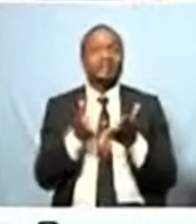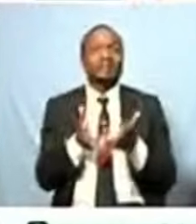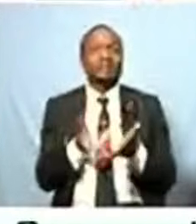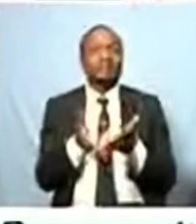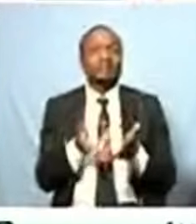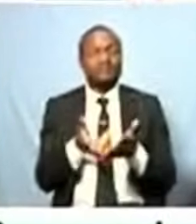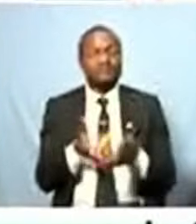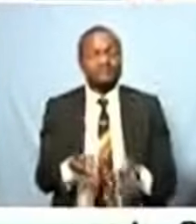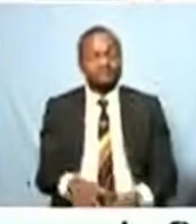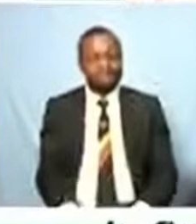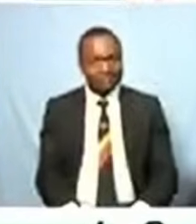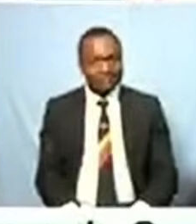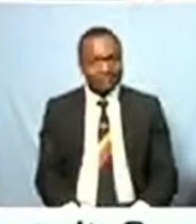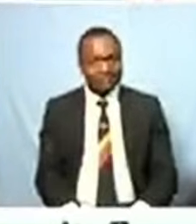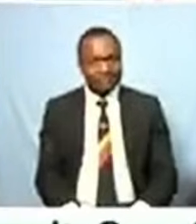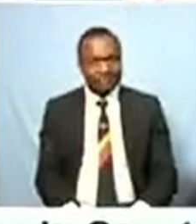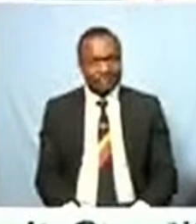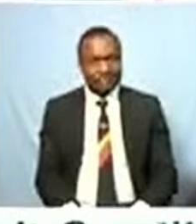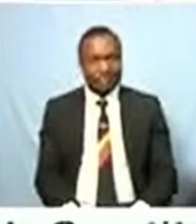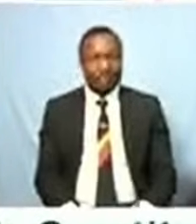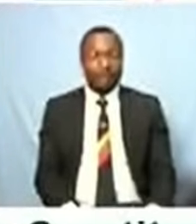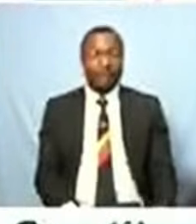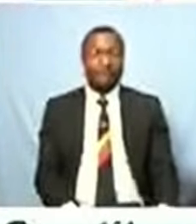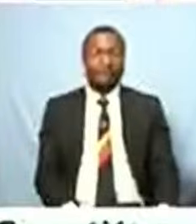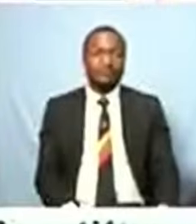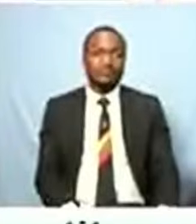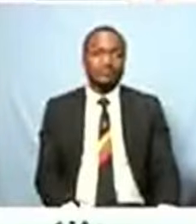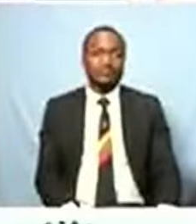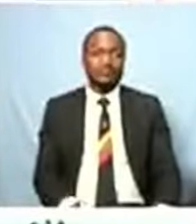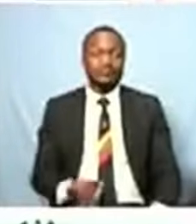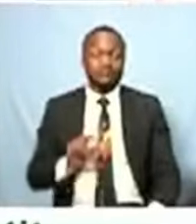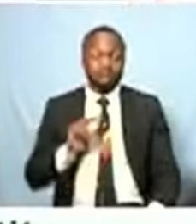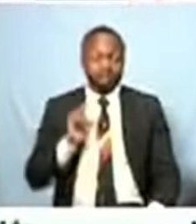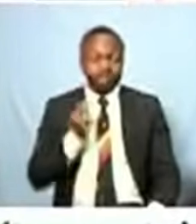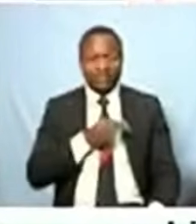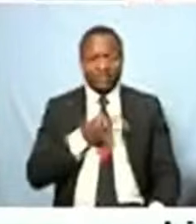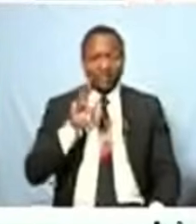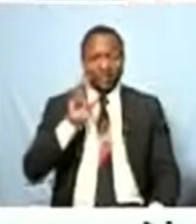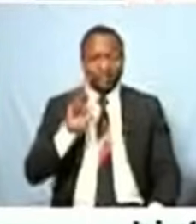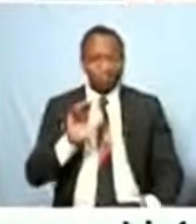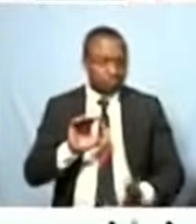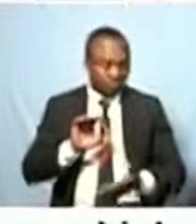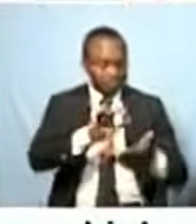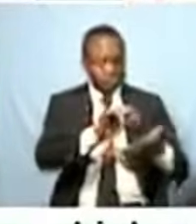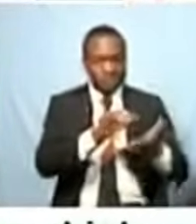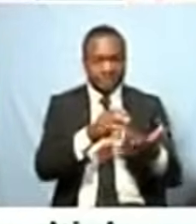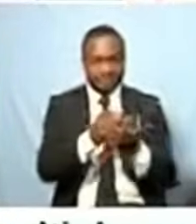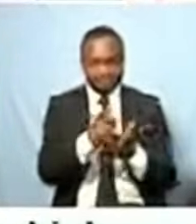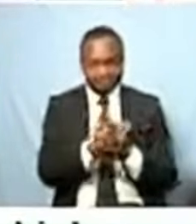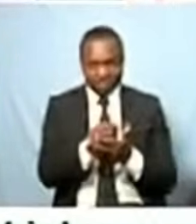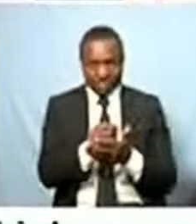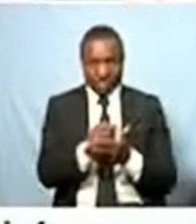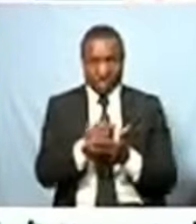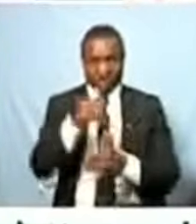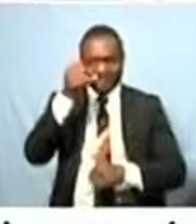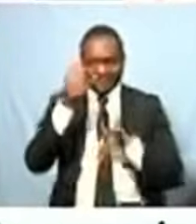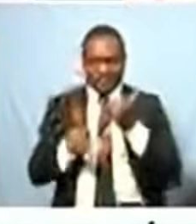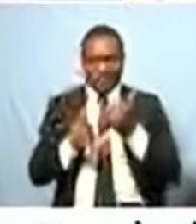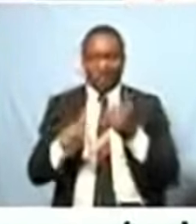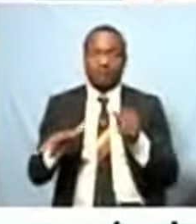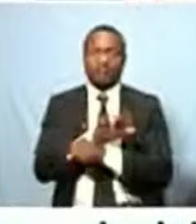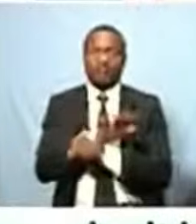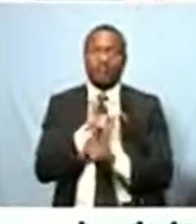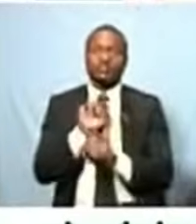that we are going to allocate money to undertake and complete the whole works. And